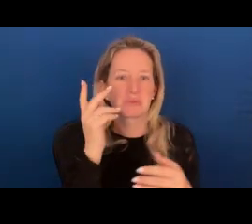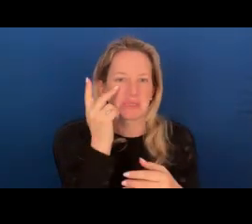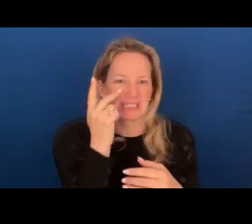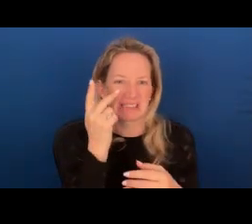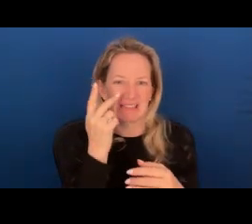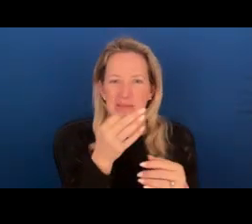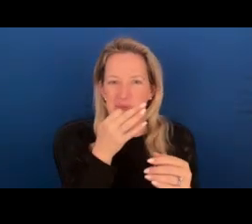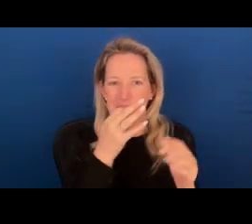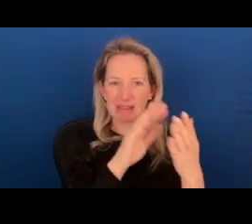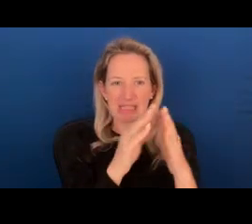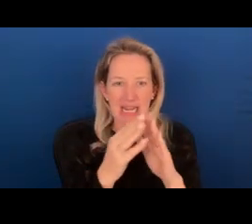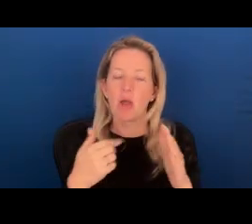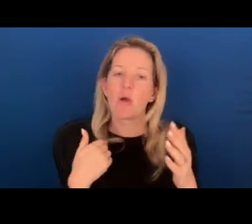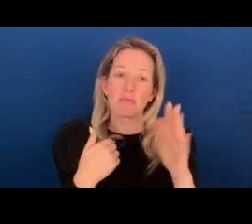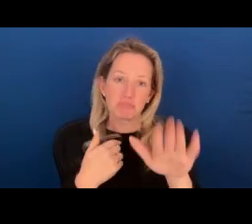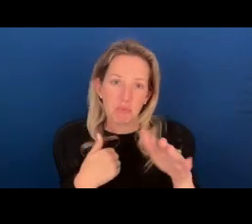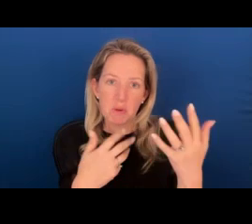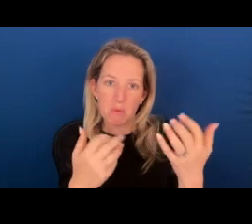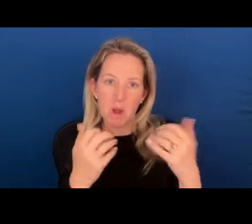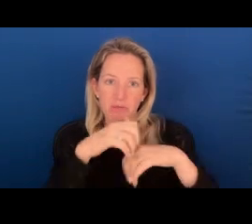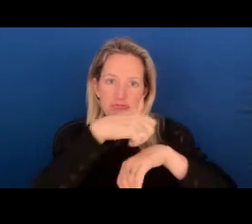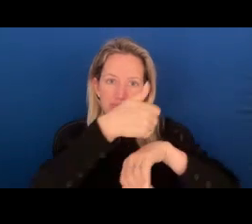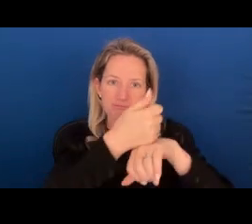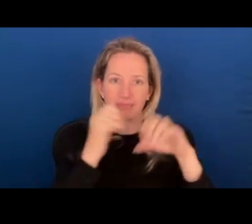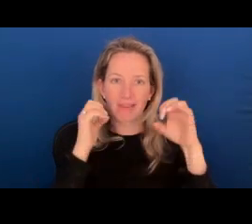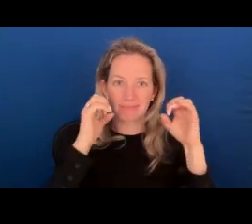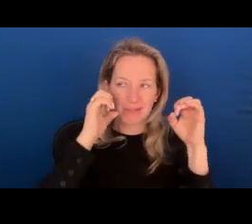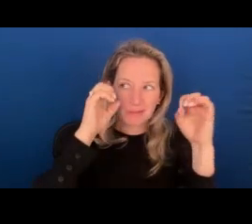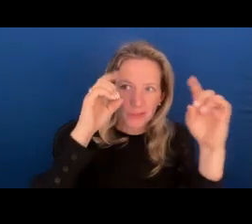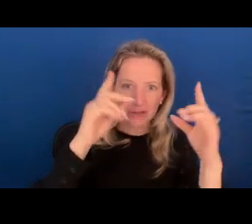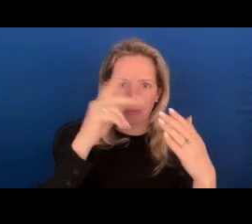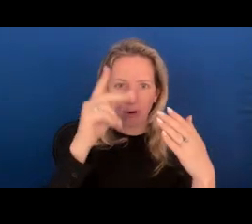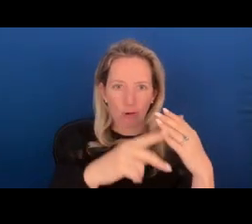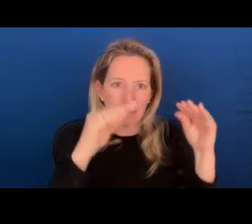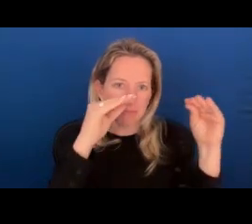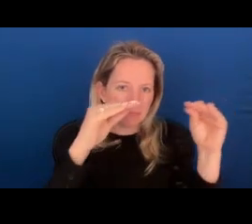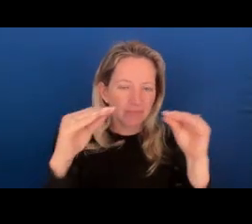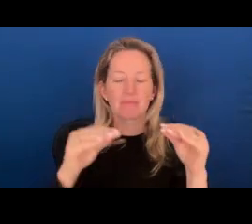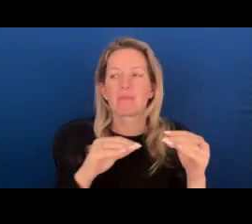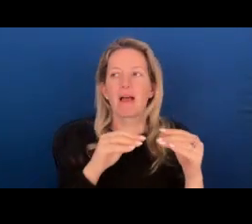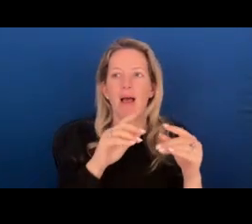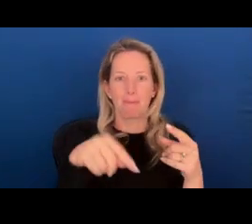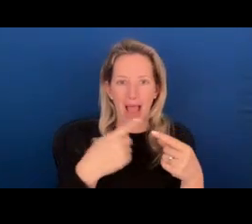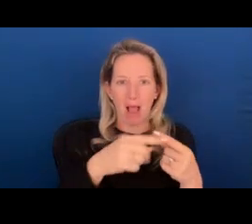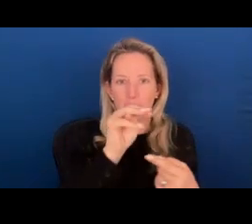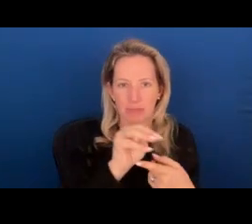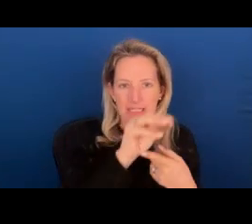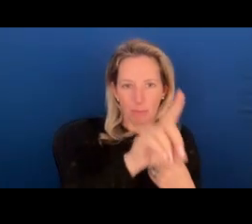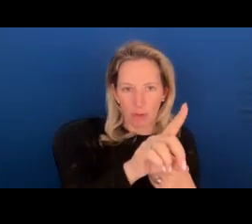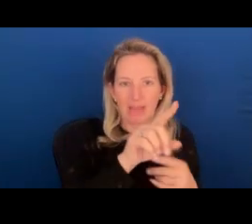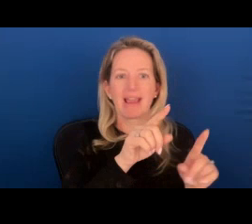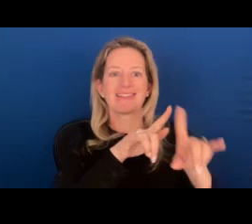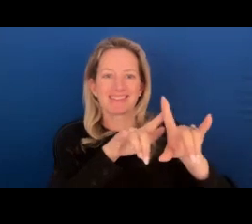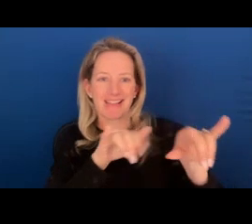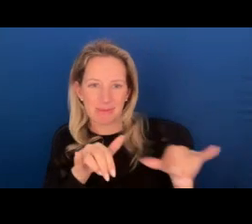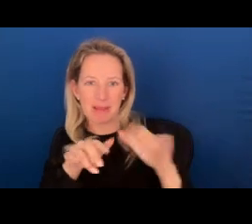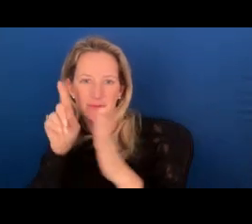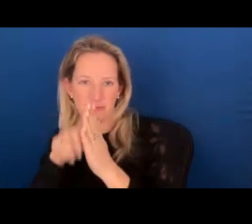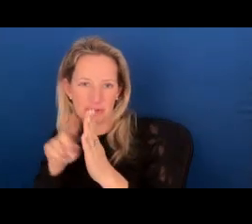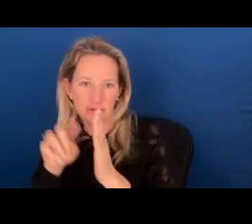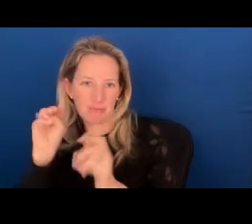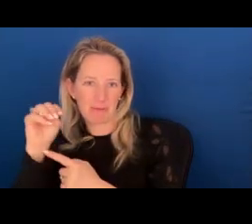We want to create an education program about marine debris while we research microplastics in the terrestrial ecosystems in the area.